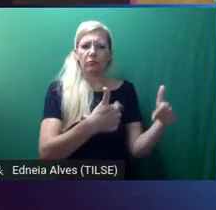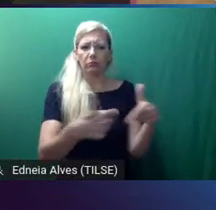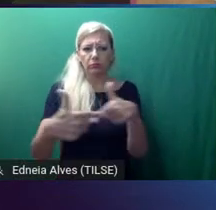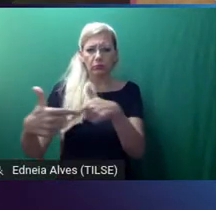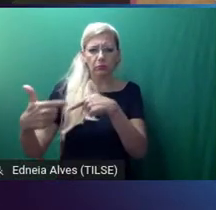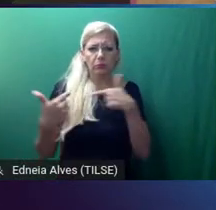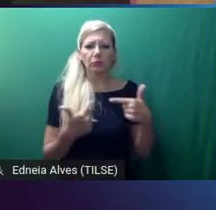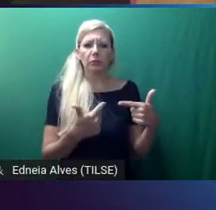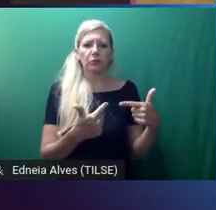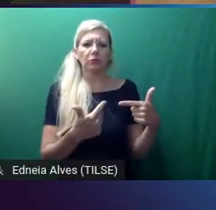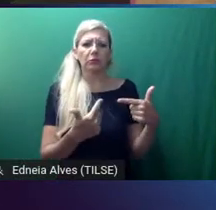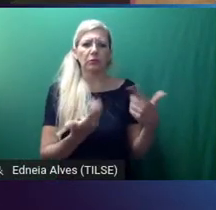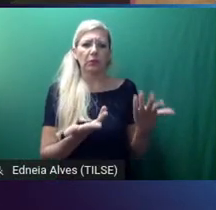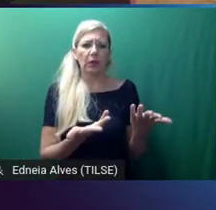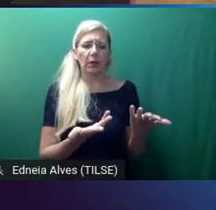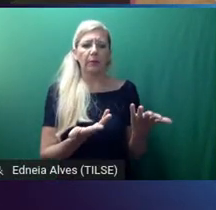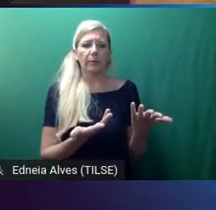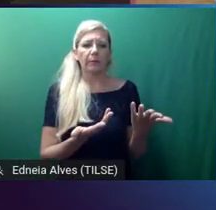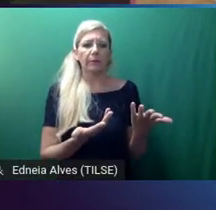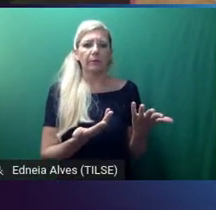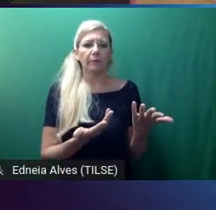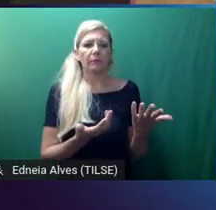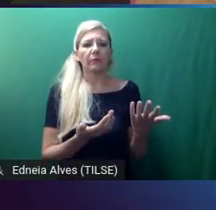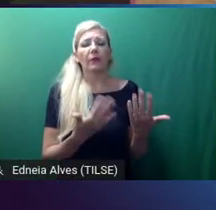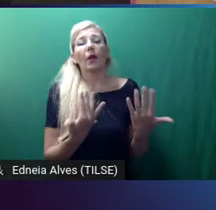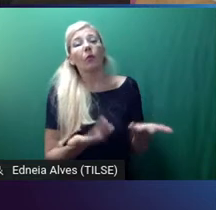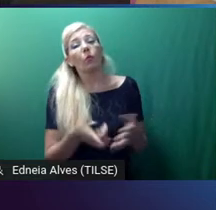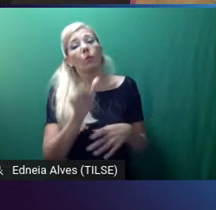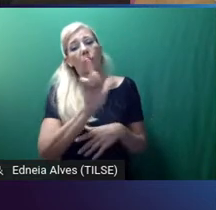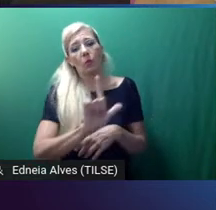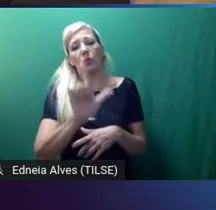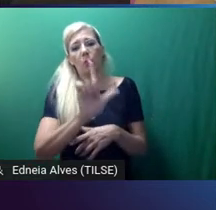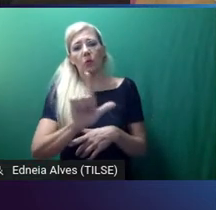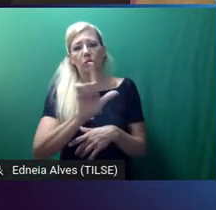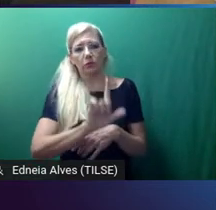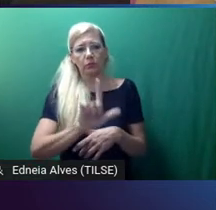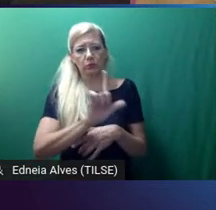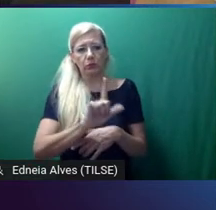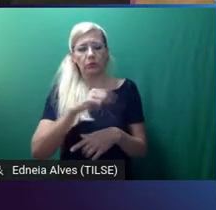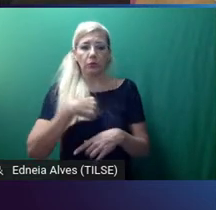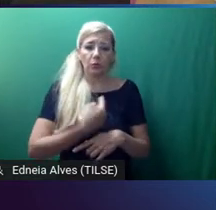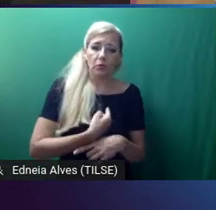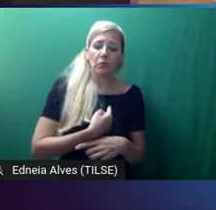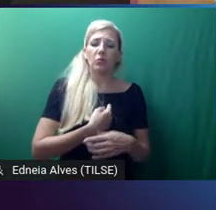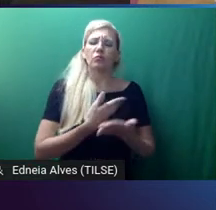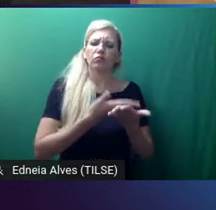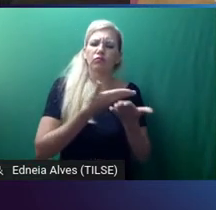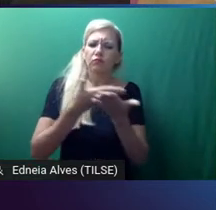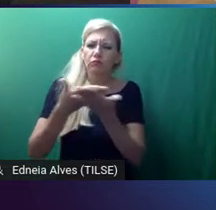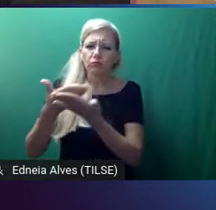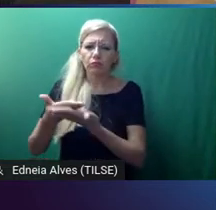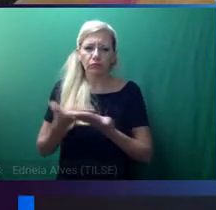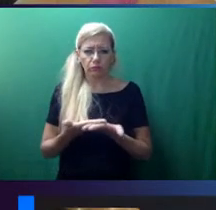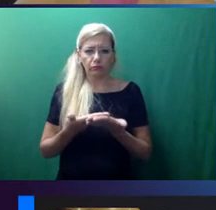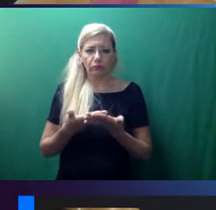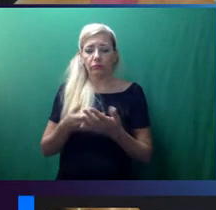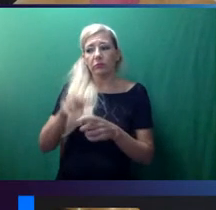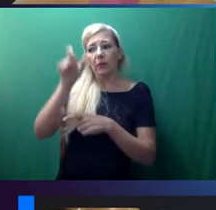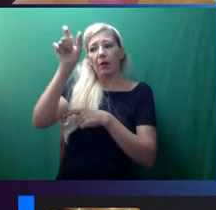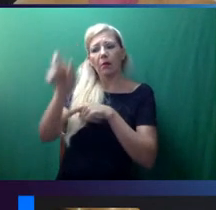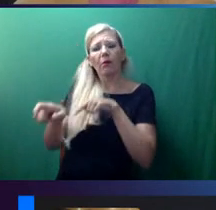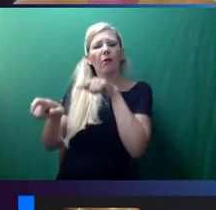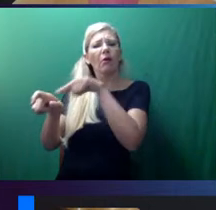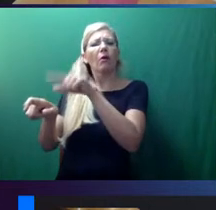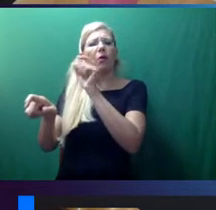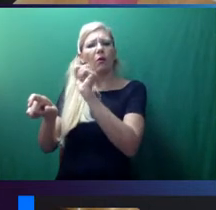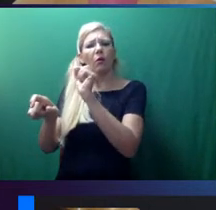TESOL, what literature have you cited in your work or have you studied? Who do you think of